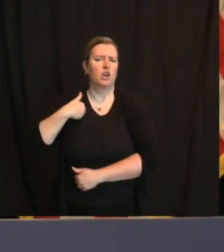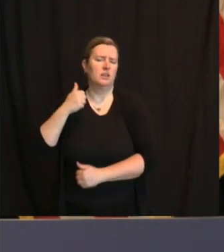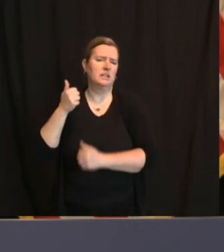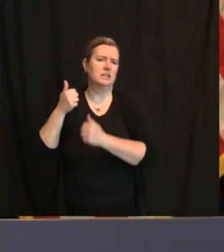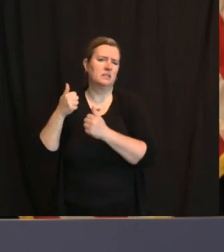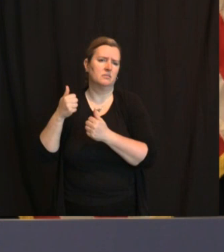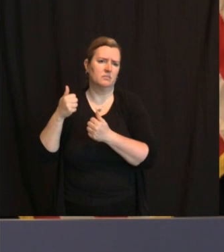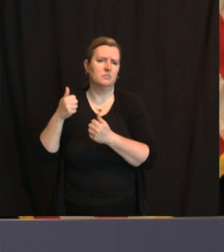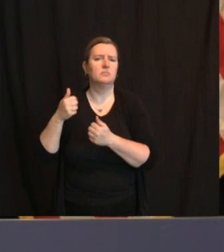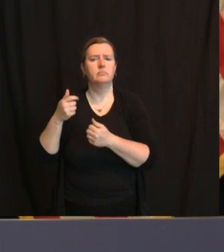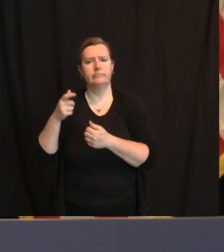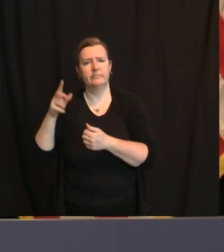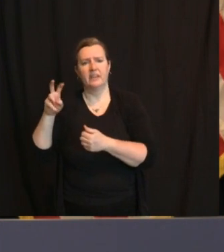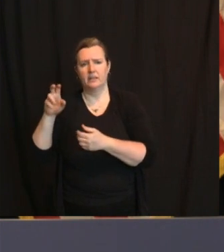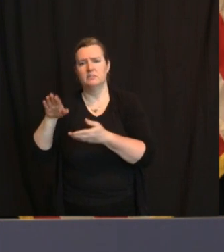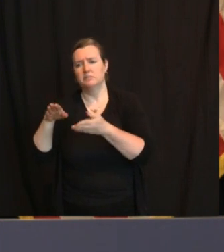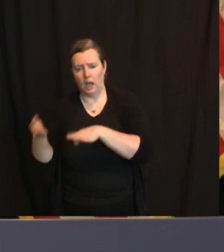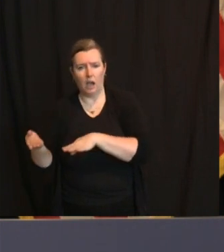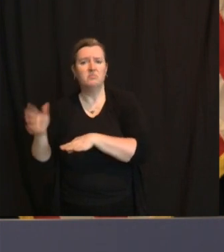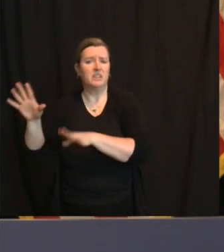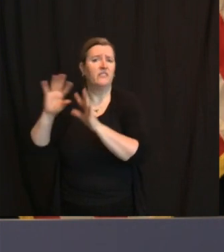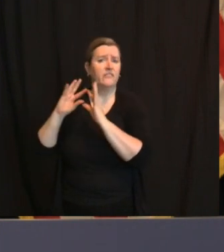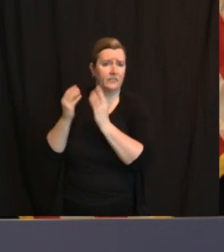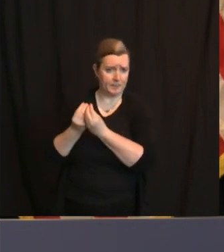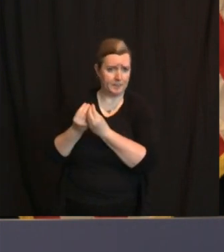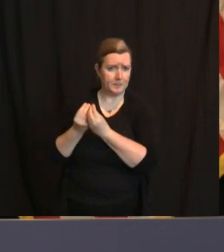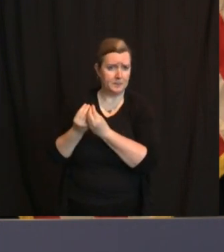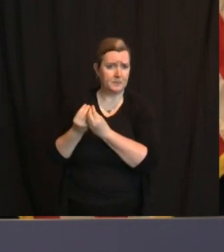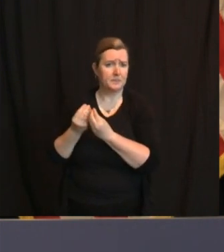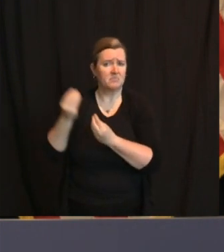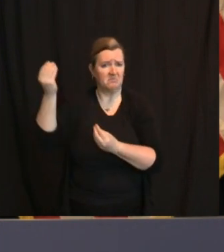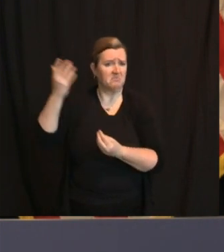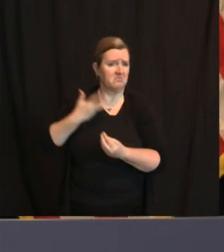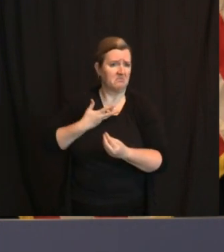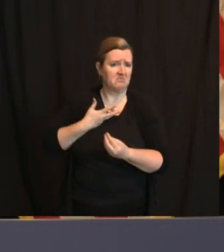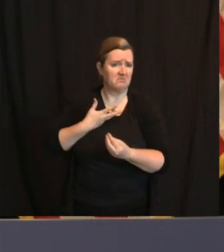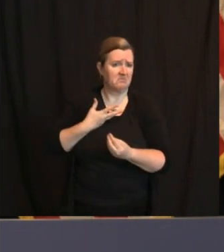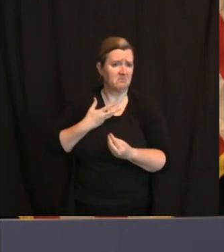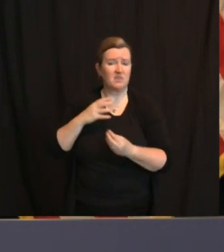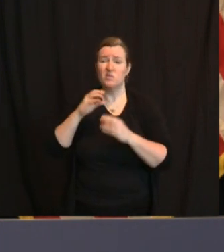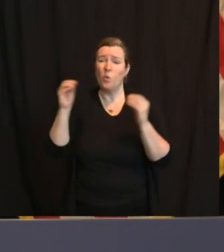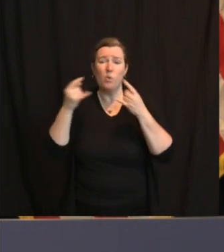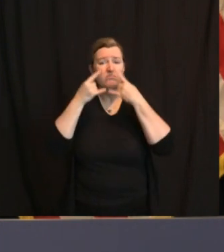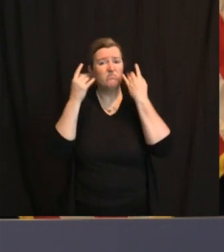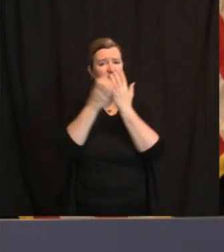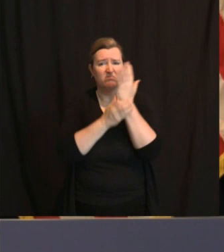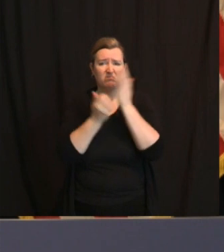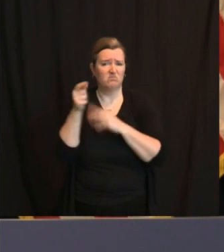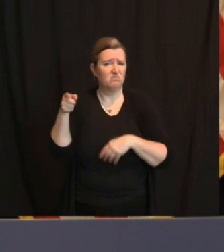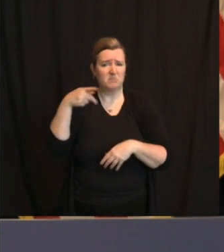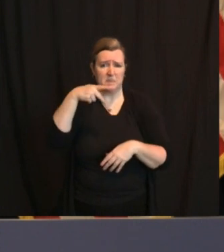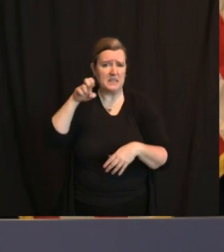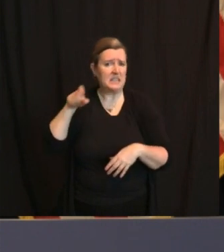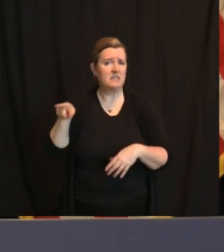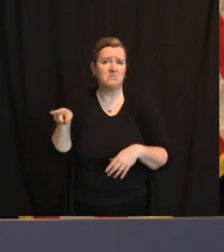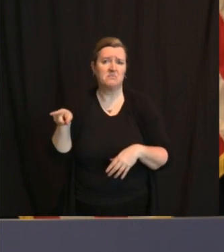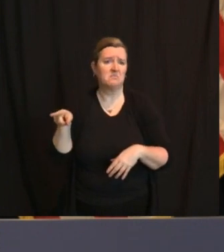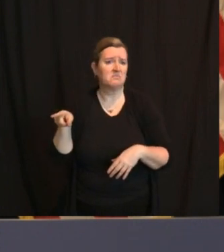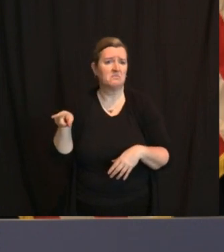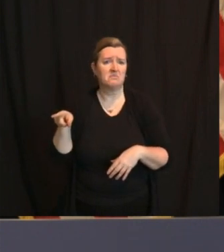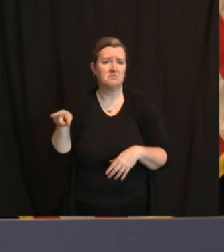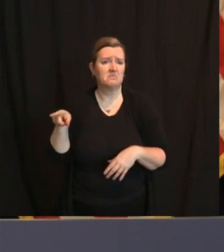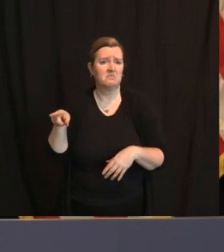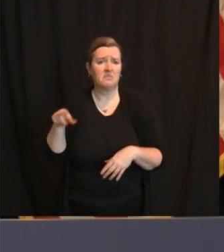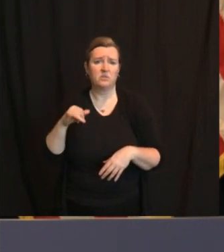died. Her family and union are there saying that there was a lack of PPE early on. Can you speak to that, as well as claims by the unions and others that